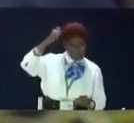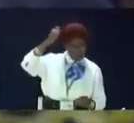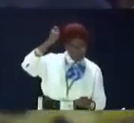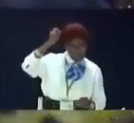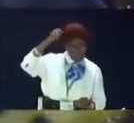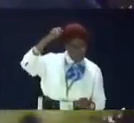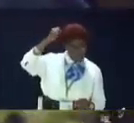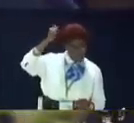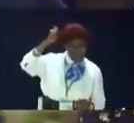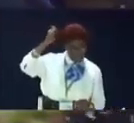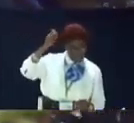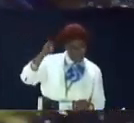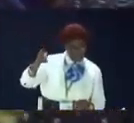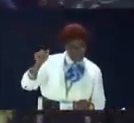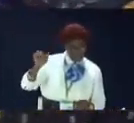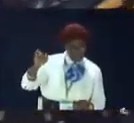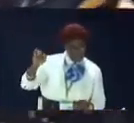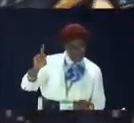reduce.